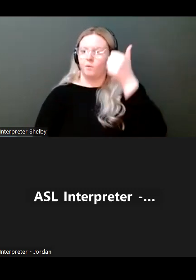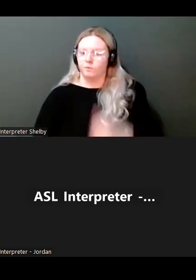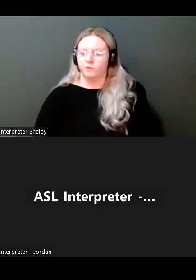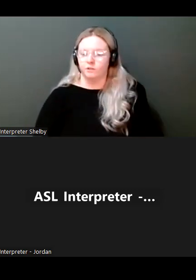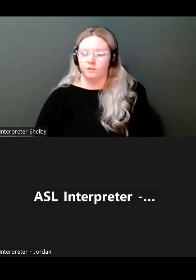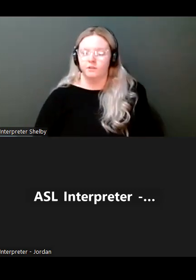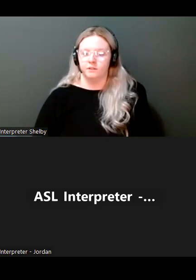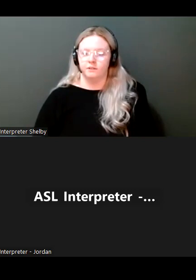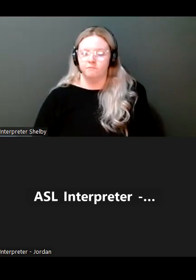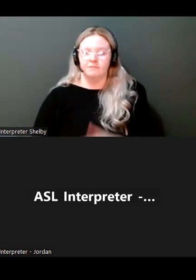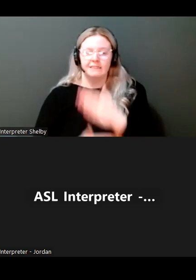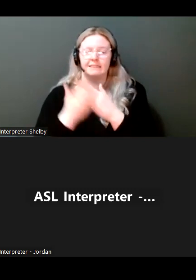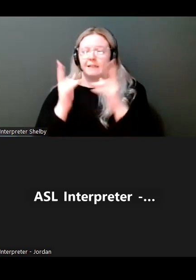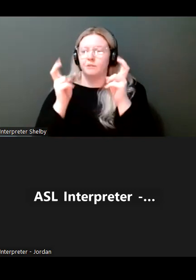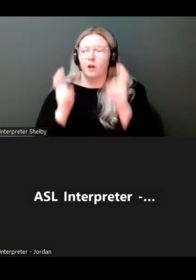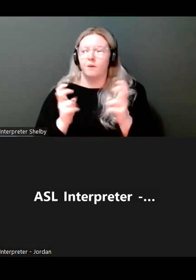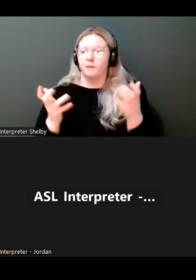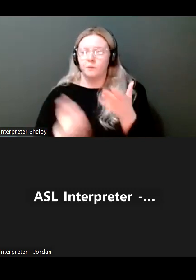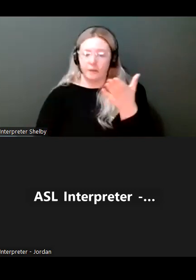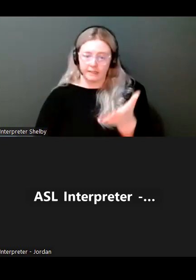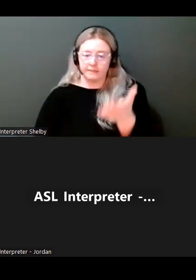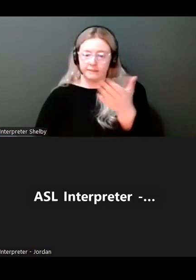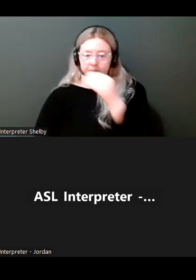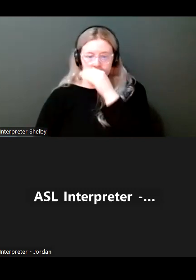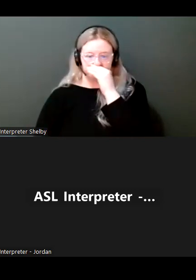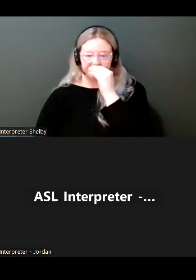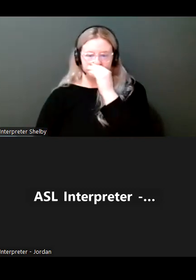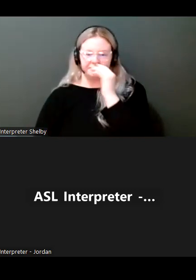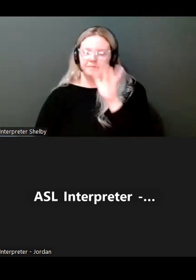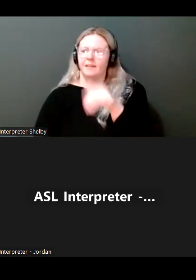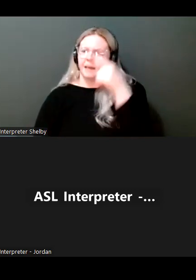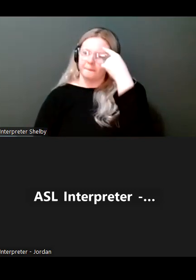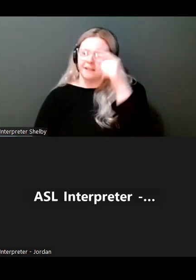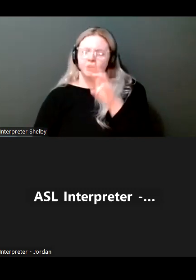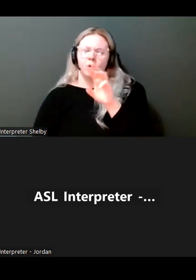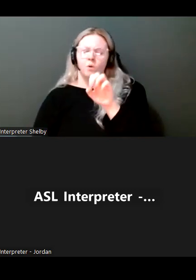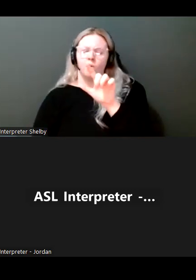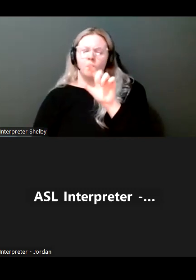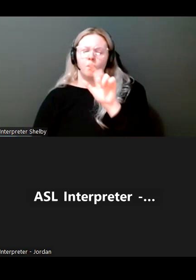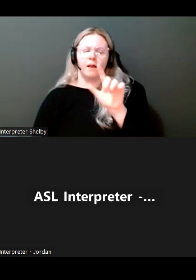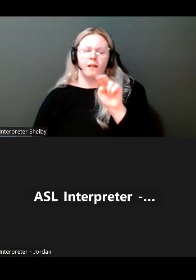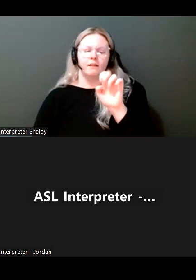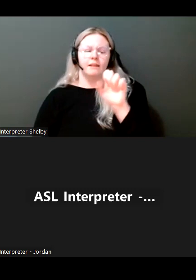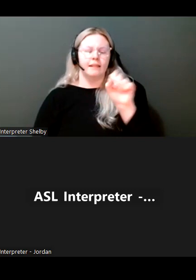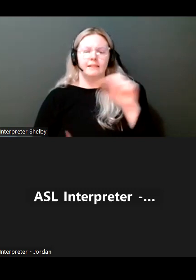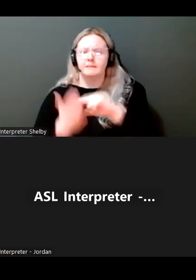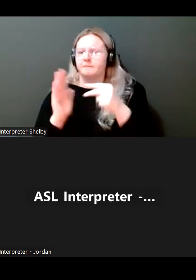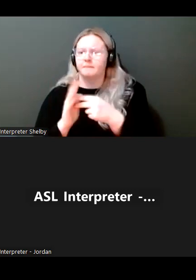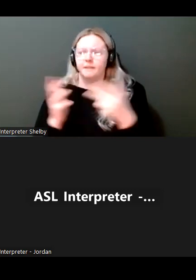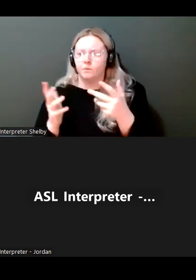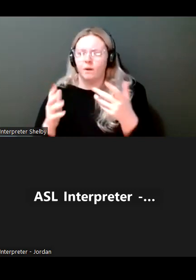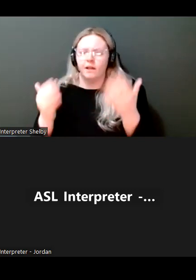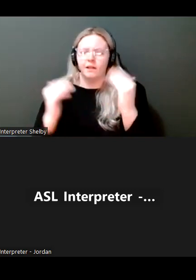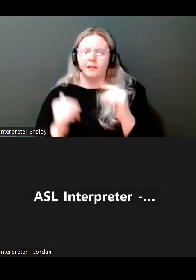some of the topics we're going to cover will be, what is mental wellness or mental health? And what does poor mental health look